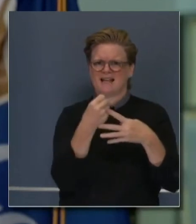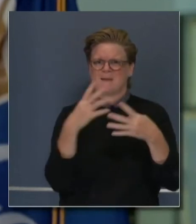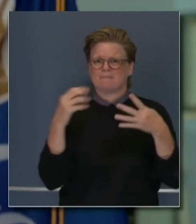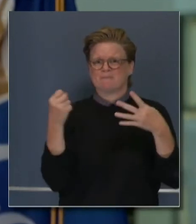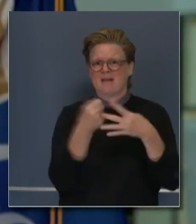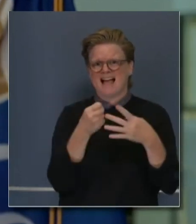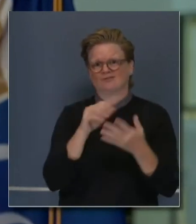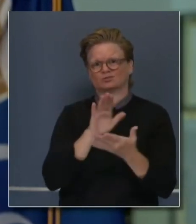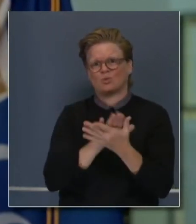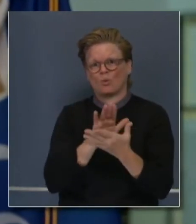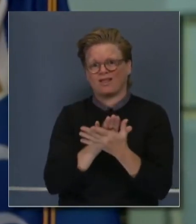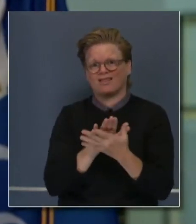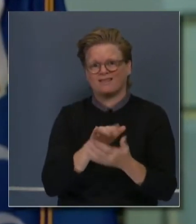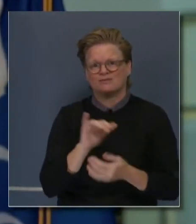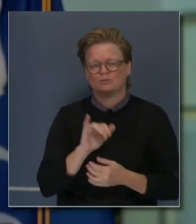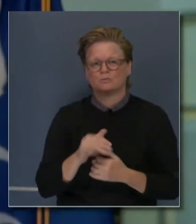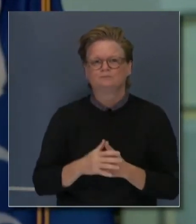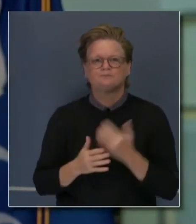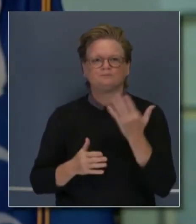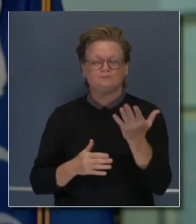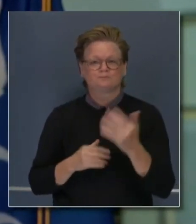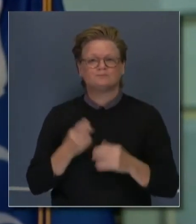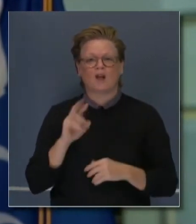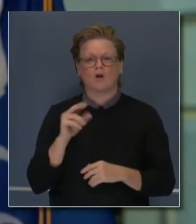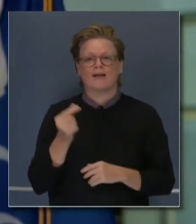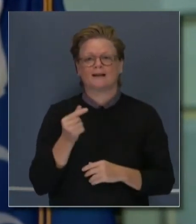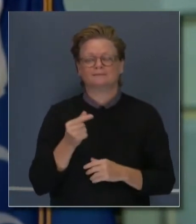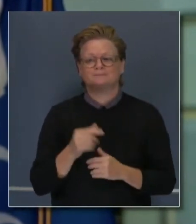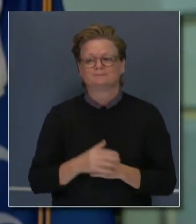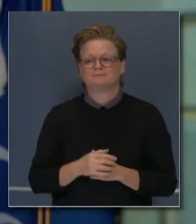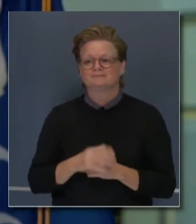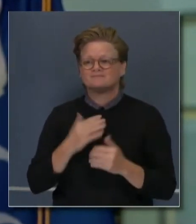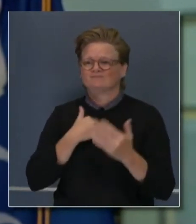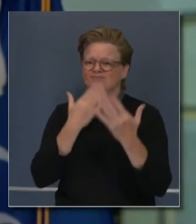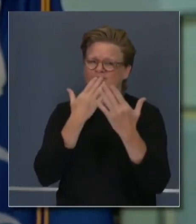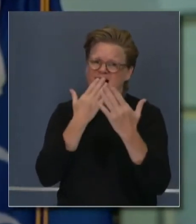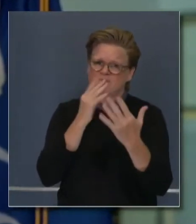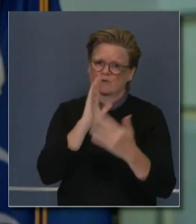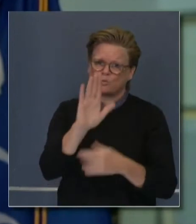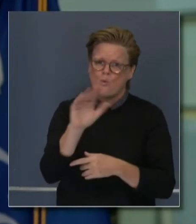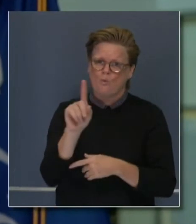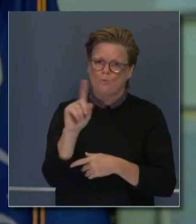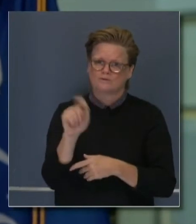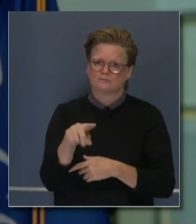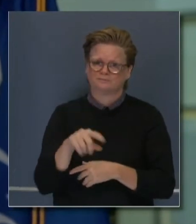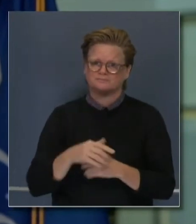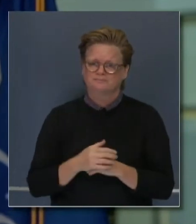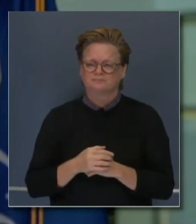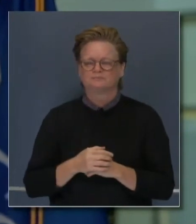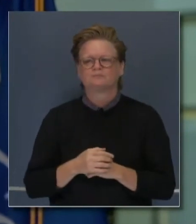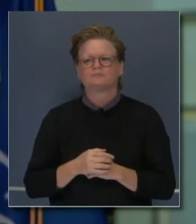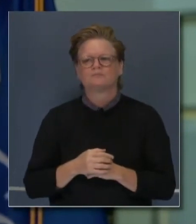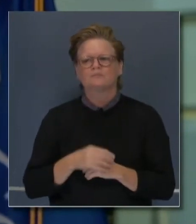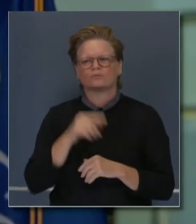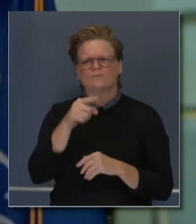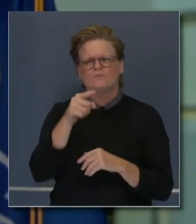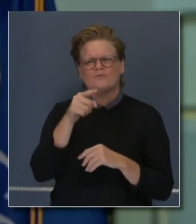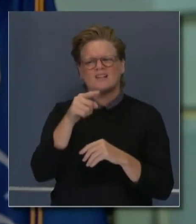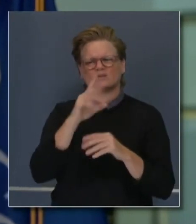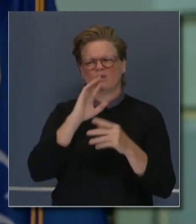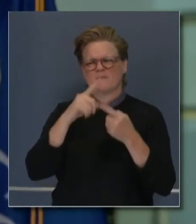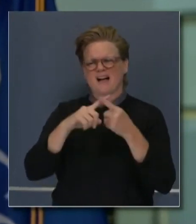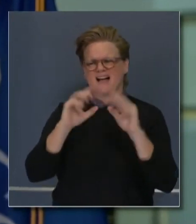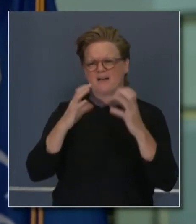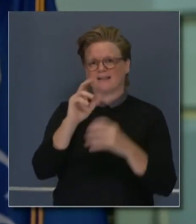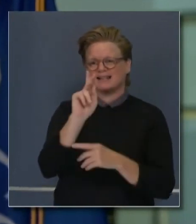Thank you again for the question. It's an opportunity to clarify around the K through 6 waivers that I think you're discussing.